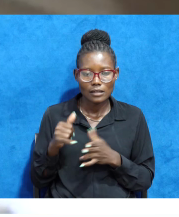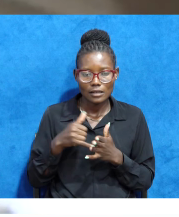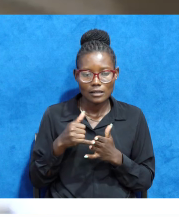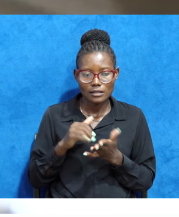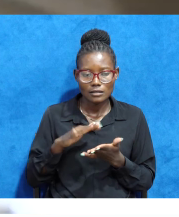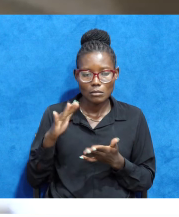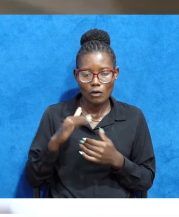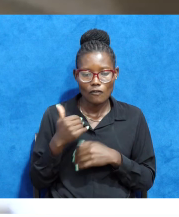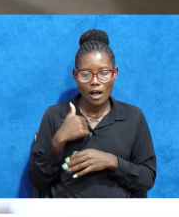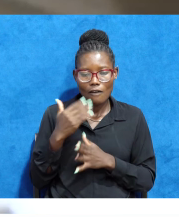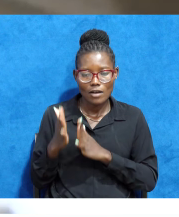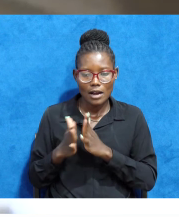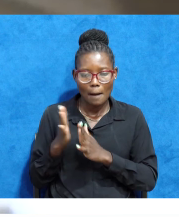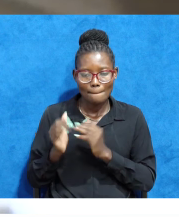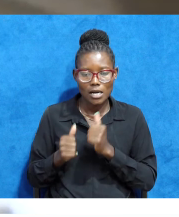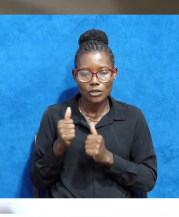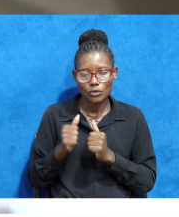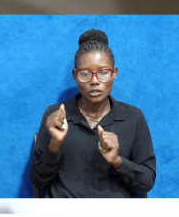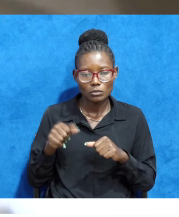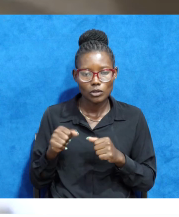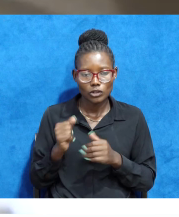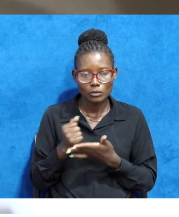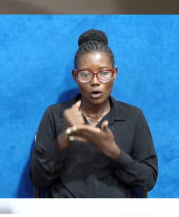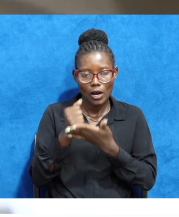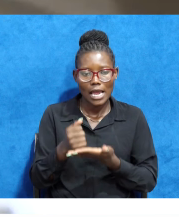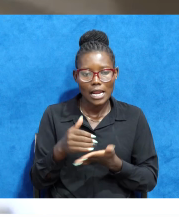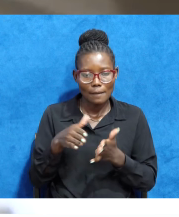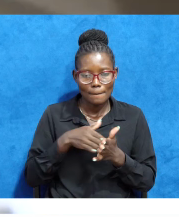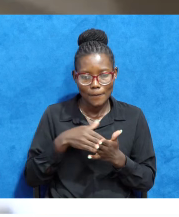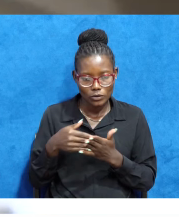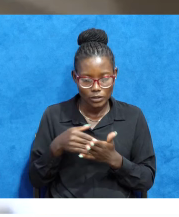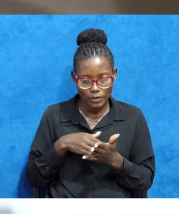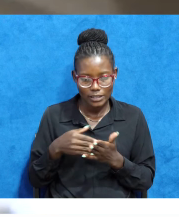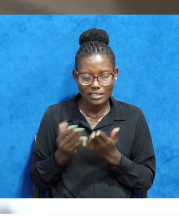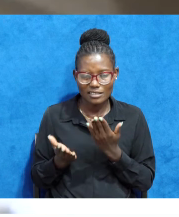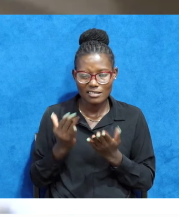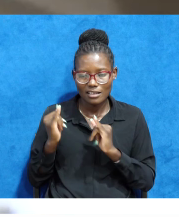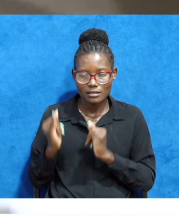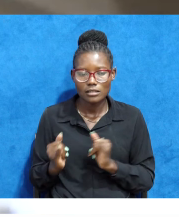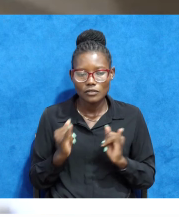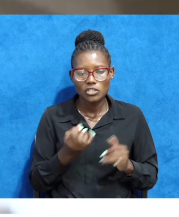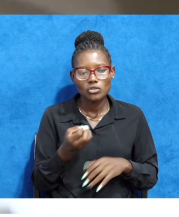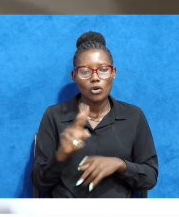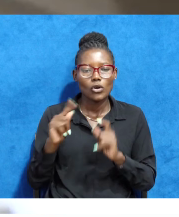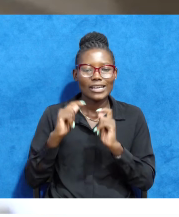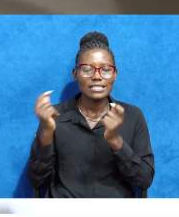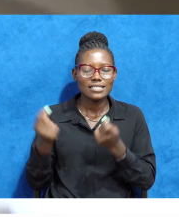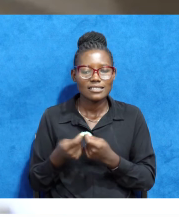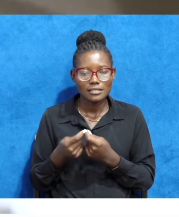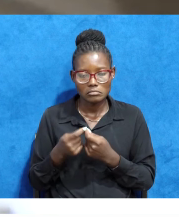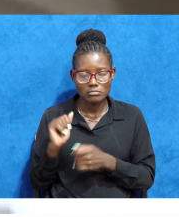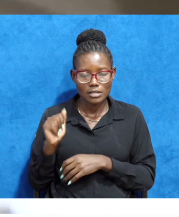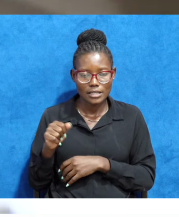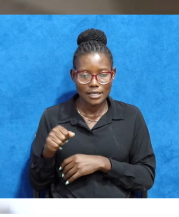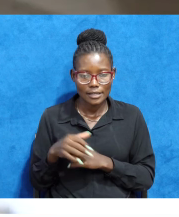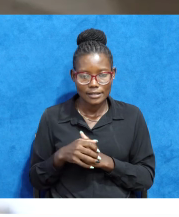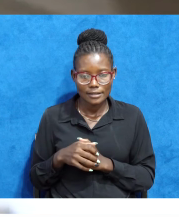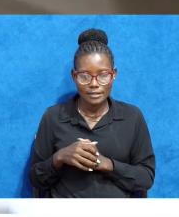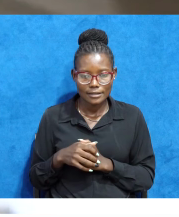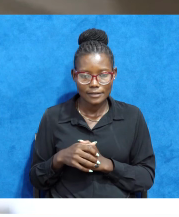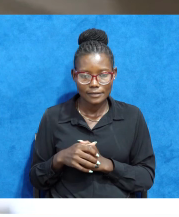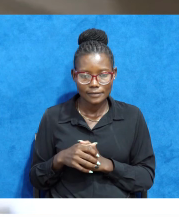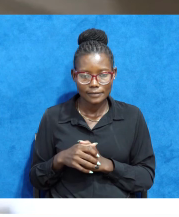So Luke, this is more of an analysis approach of conducting trainings. Mhm. It's